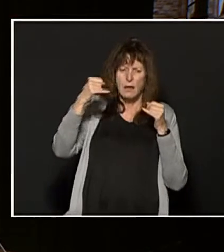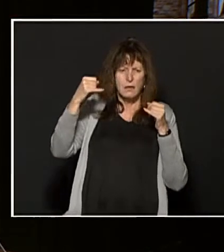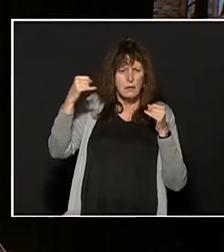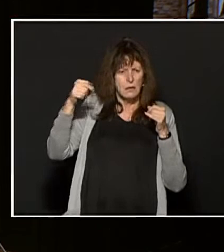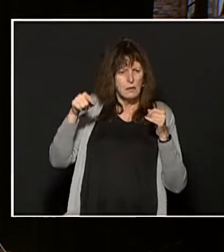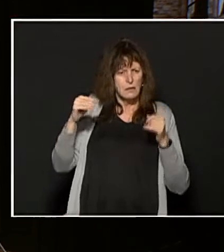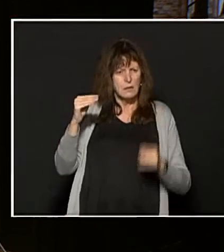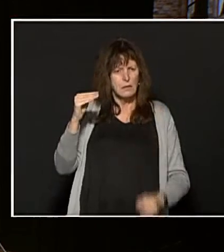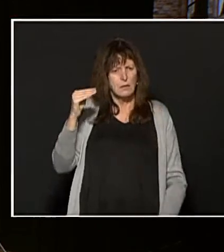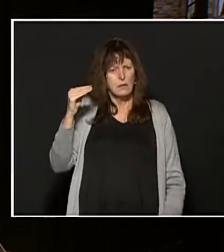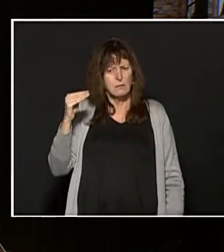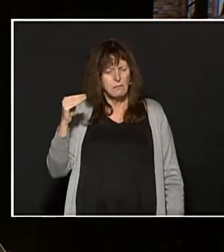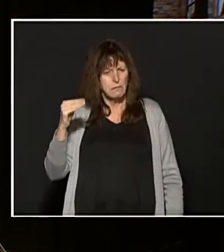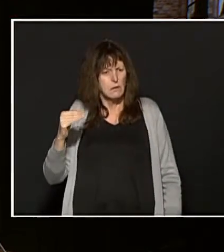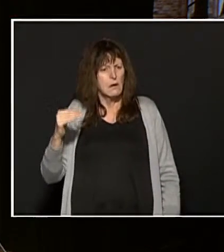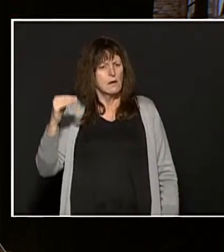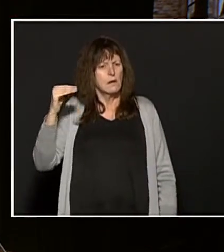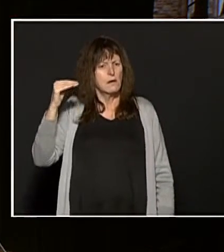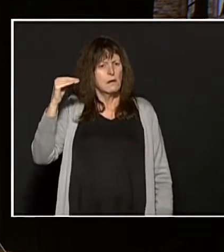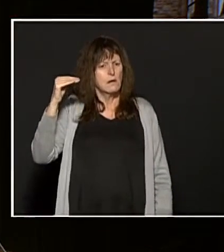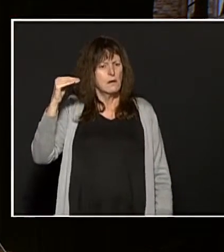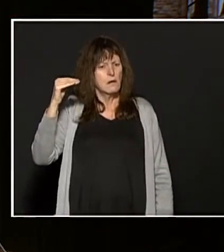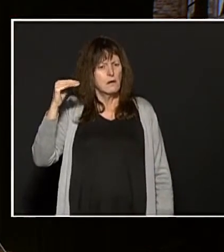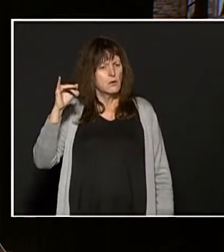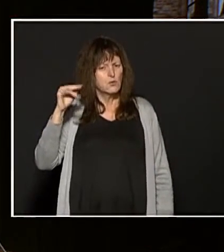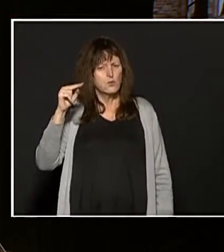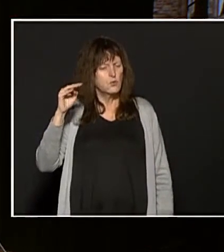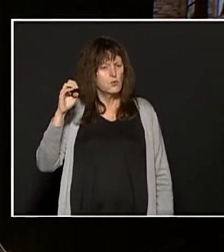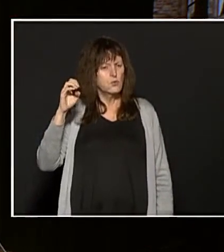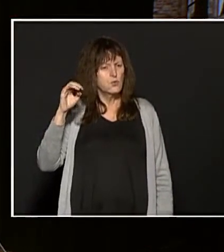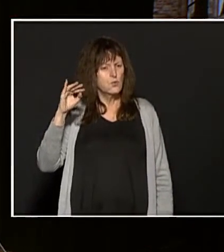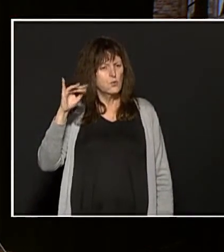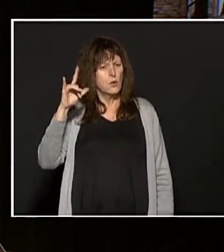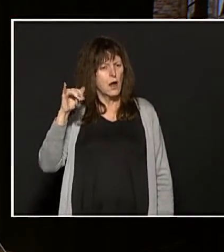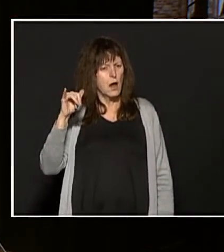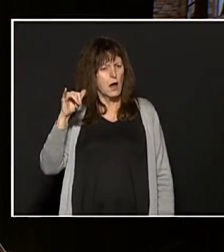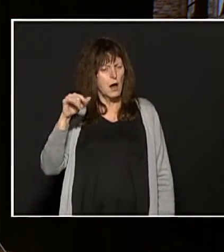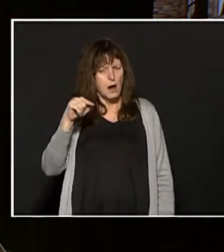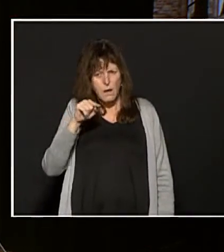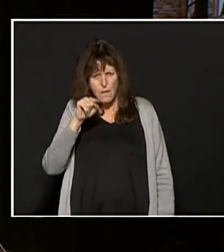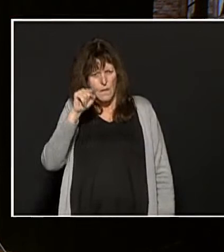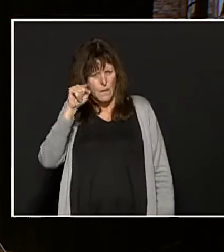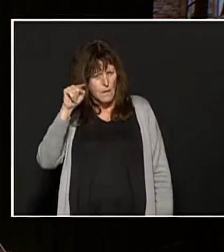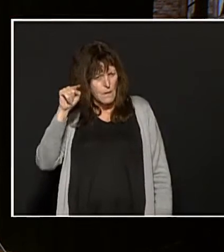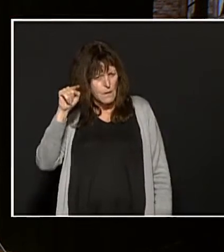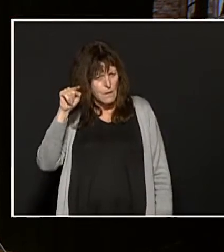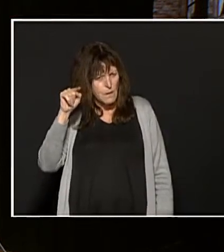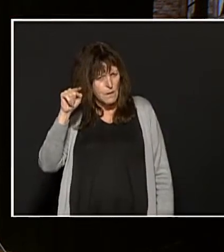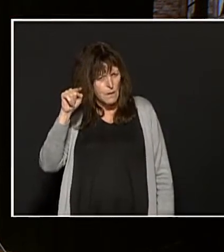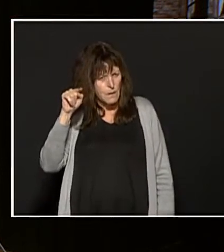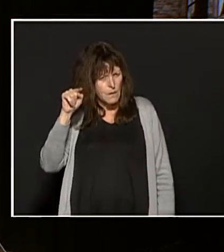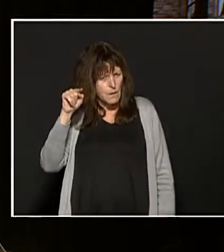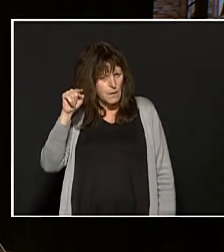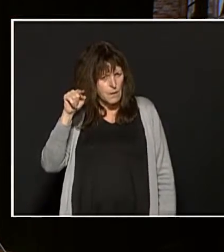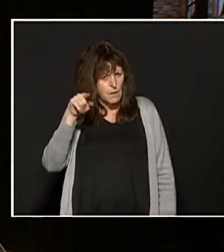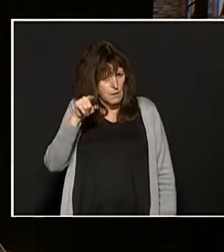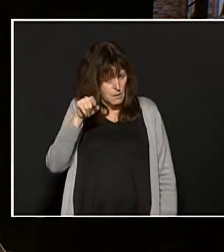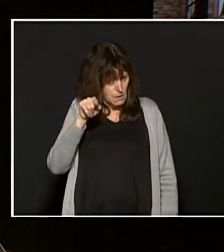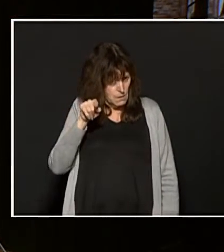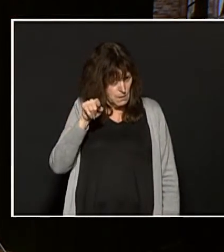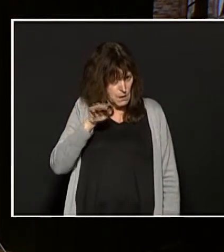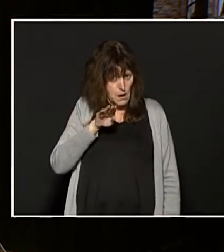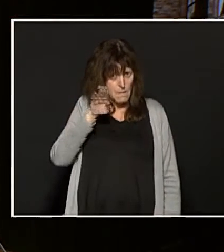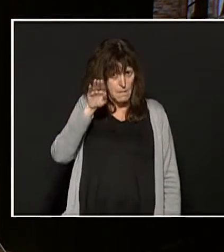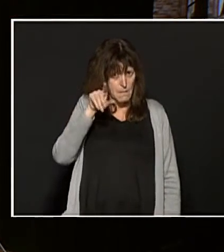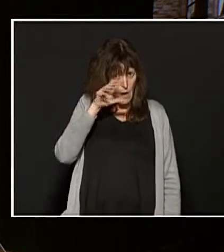up into June and July there. That's assuming the stay-at-home order ends